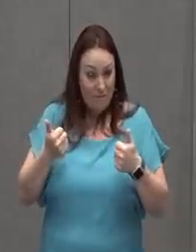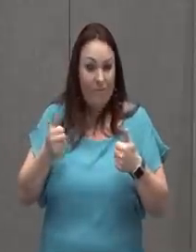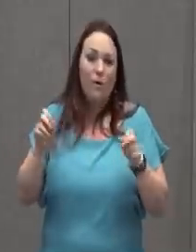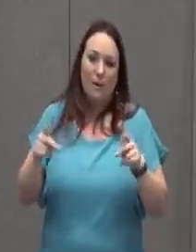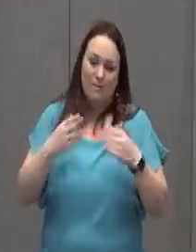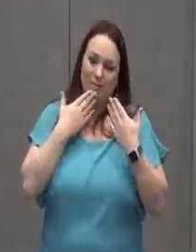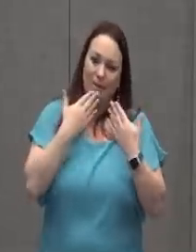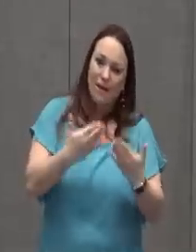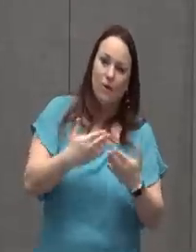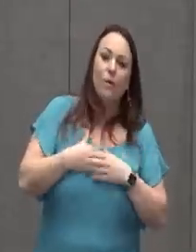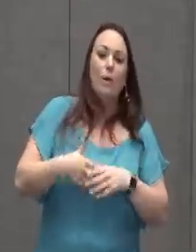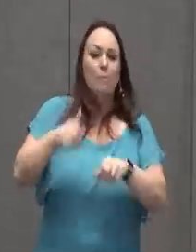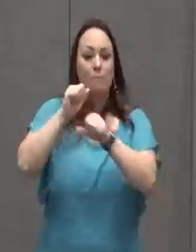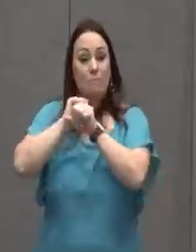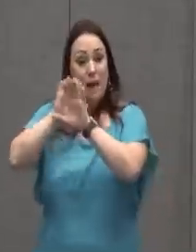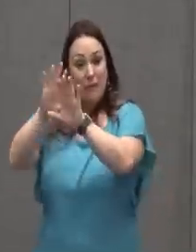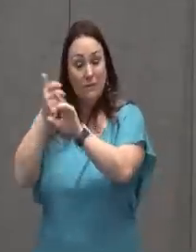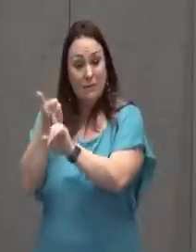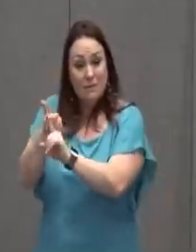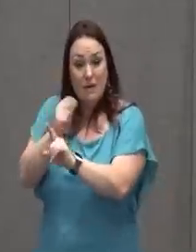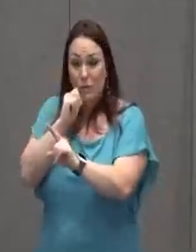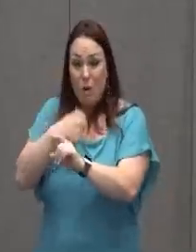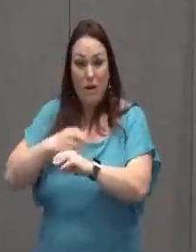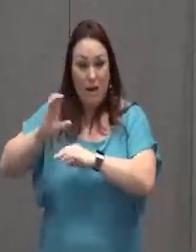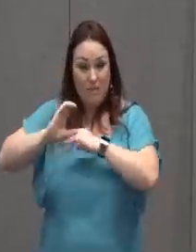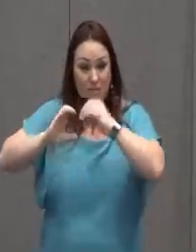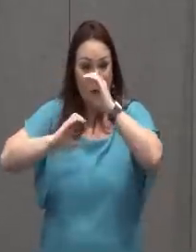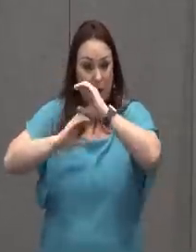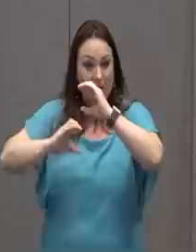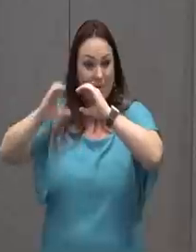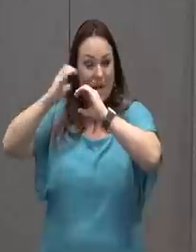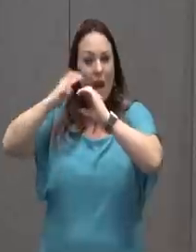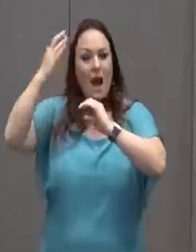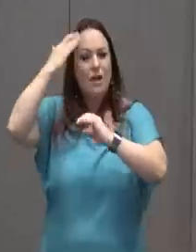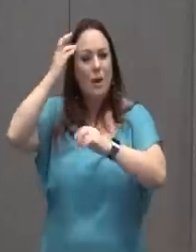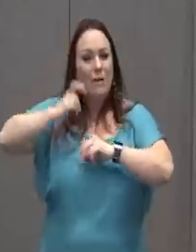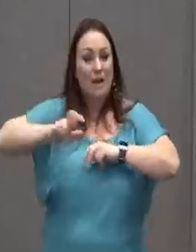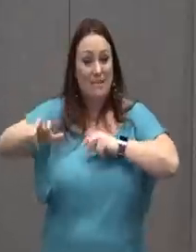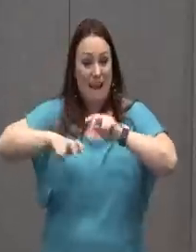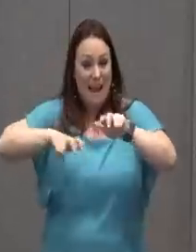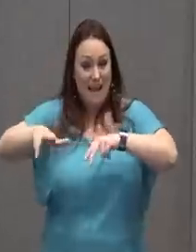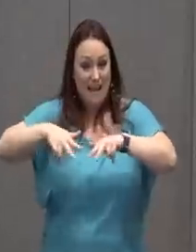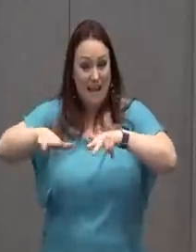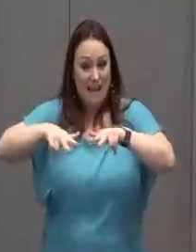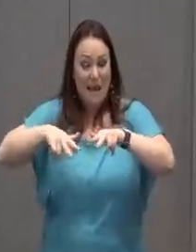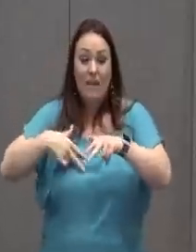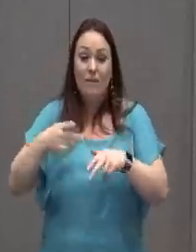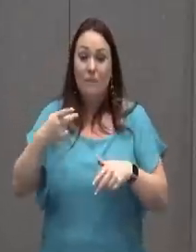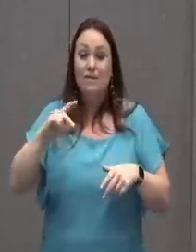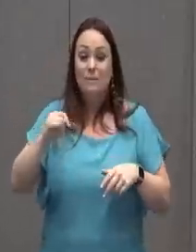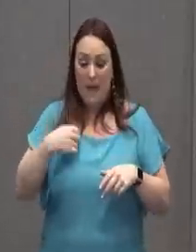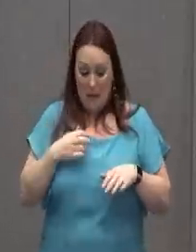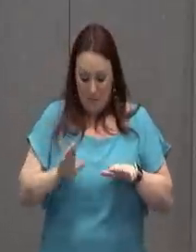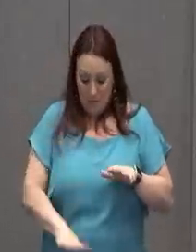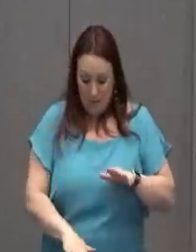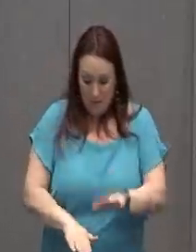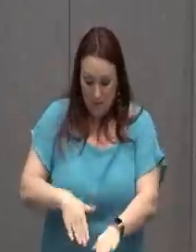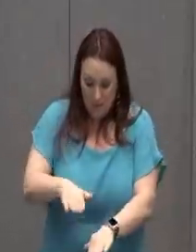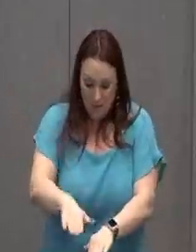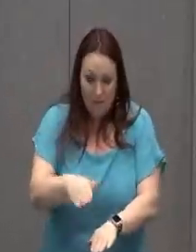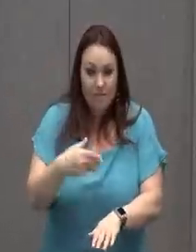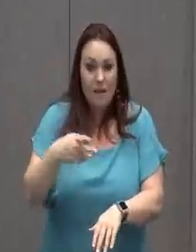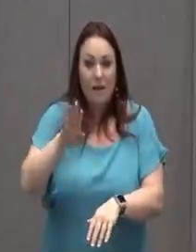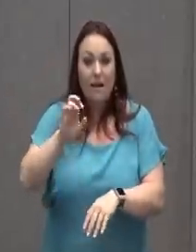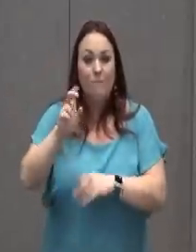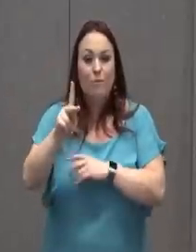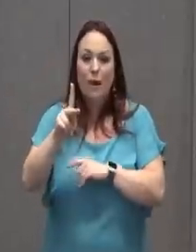So mountains do not have bricks. I know I went hiking this weekend and there was a path that had bricks, but when I was climbing, I did